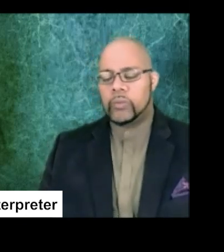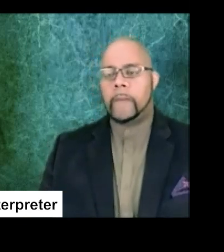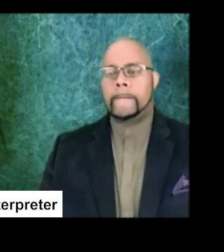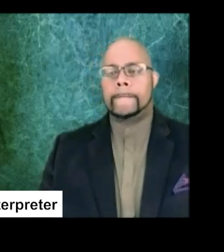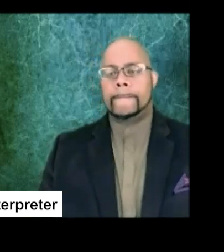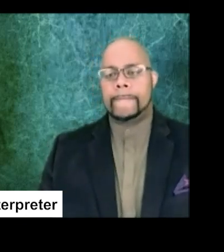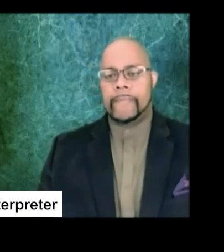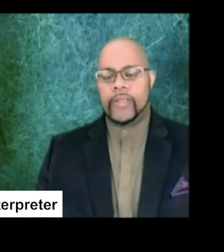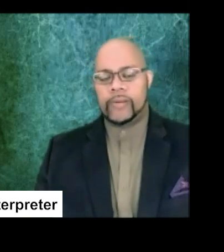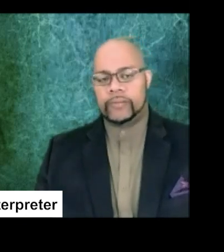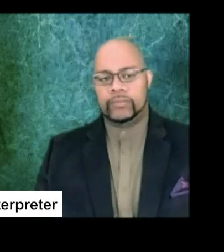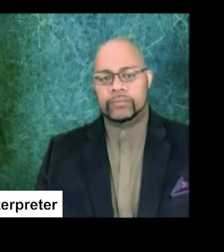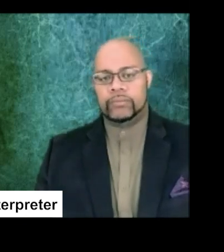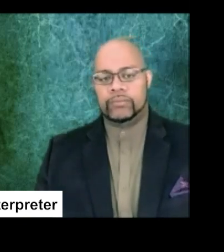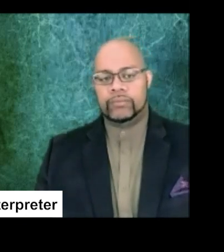country